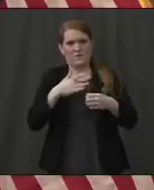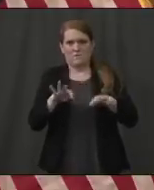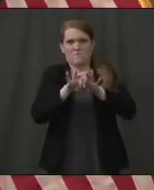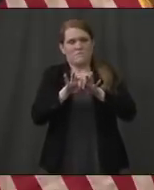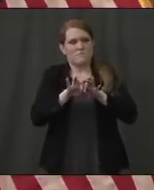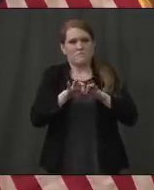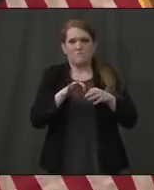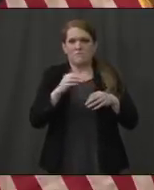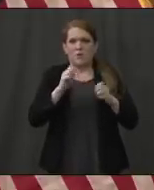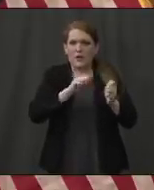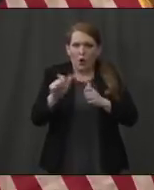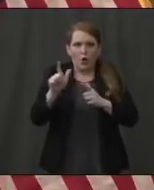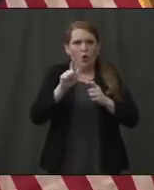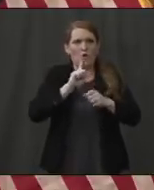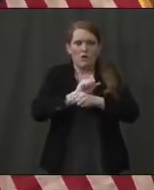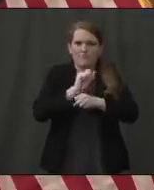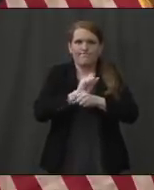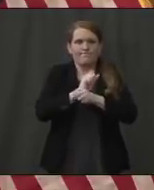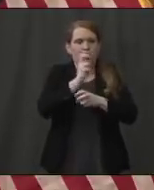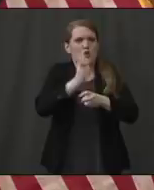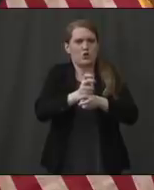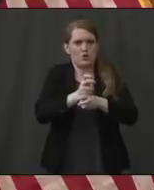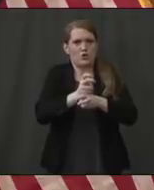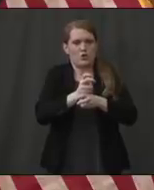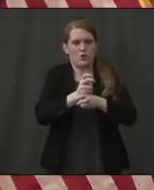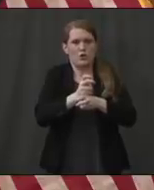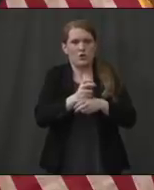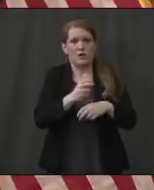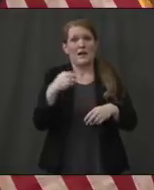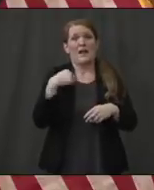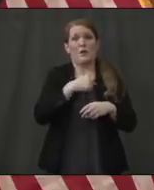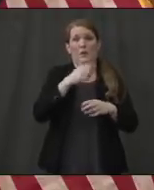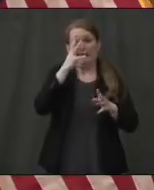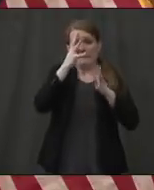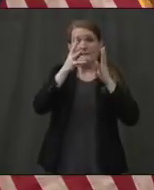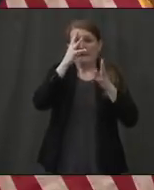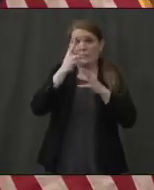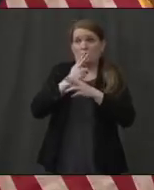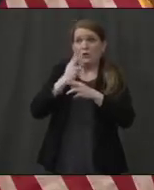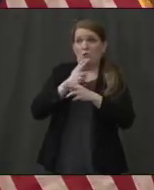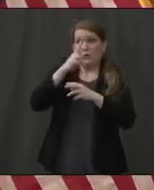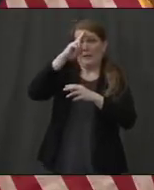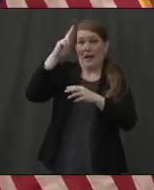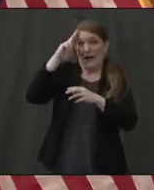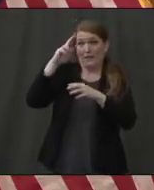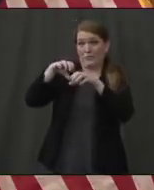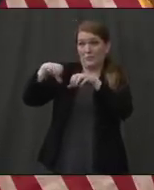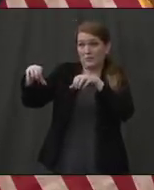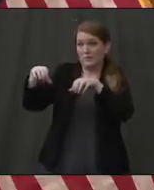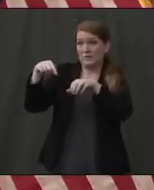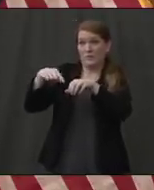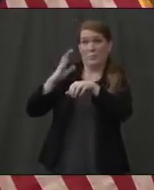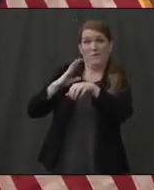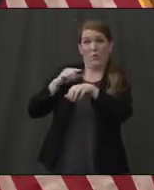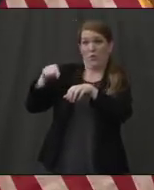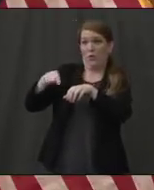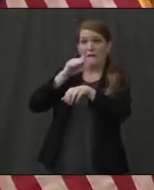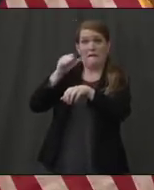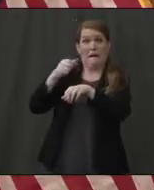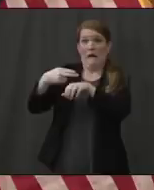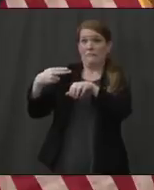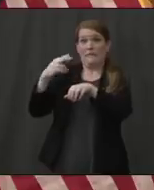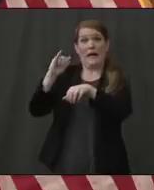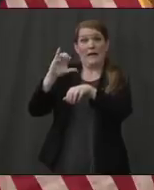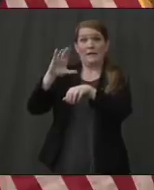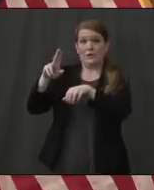We are repurposing parts of the hospital that are now ICUs that weren't ICUs a month or two